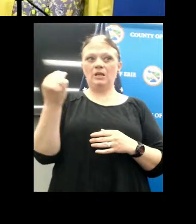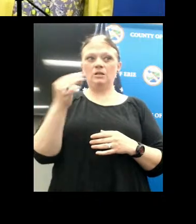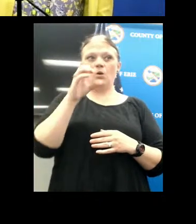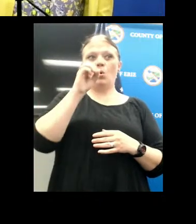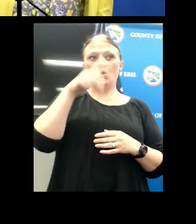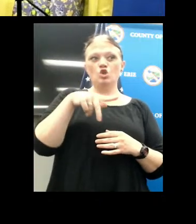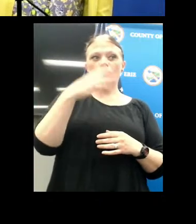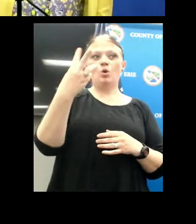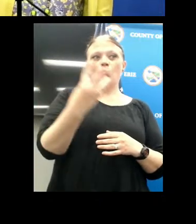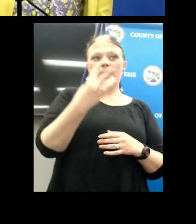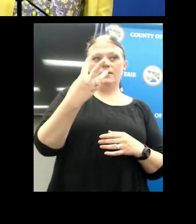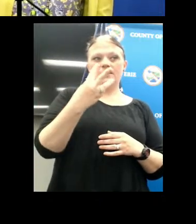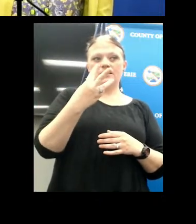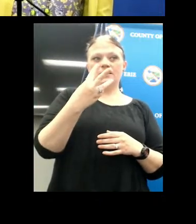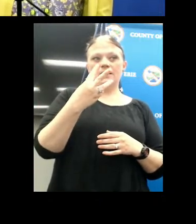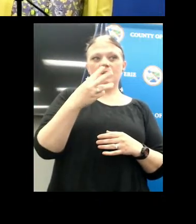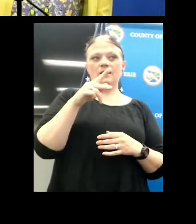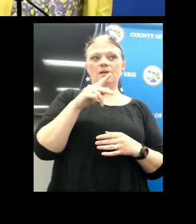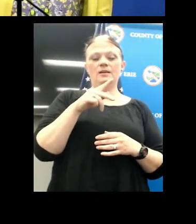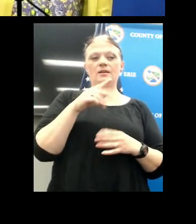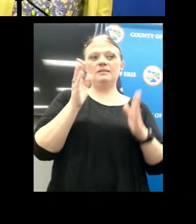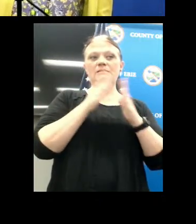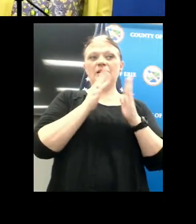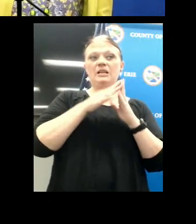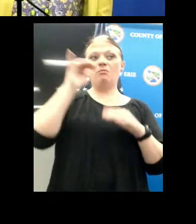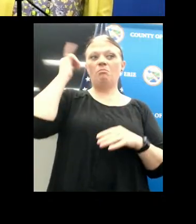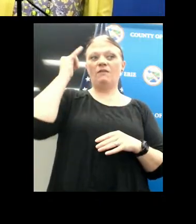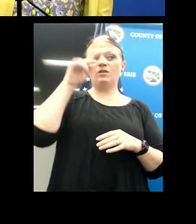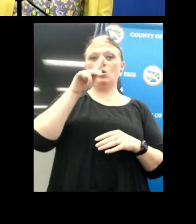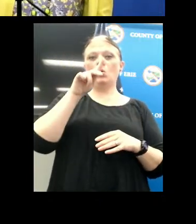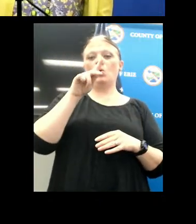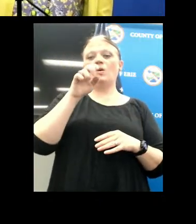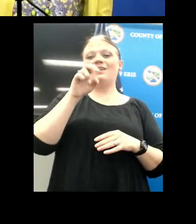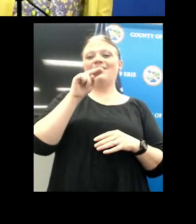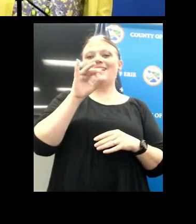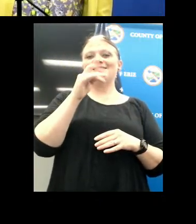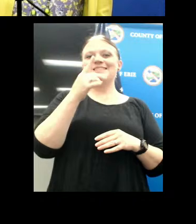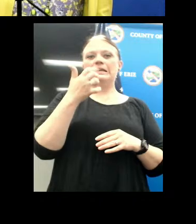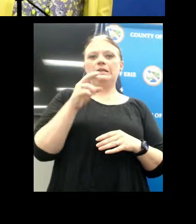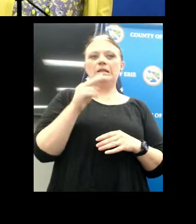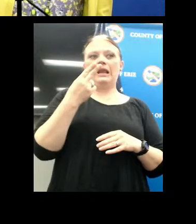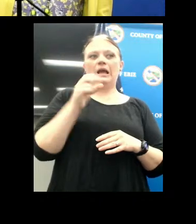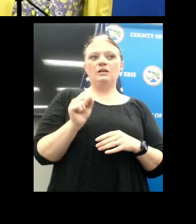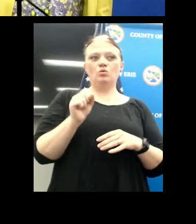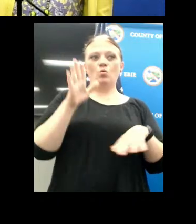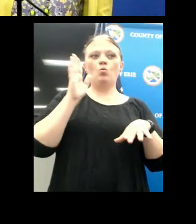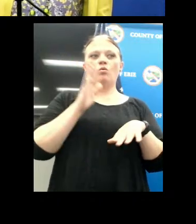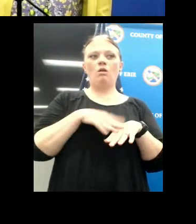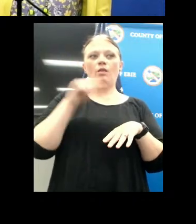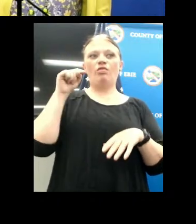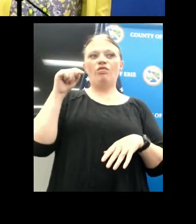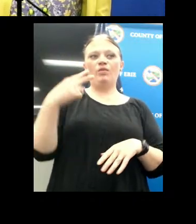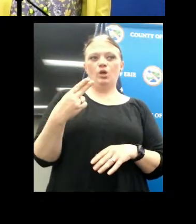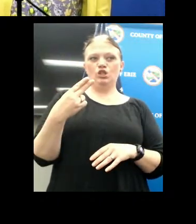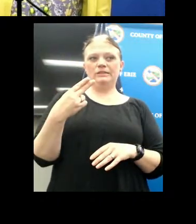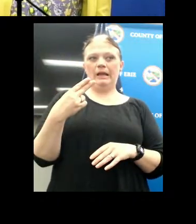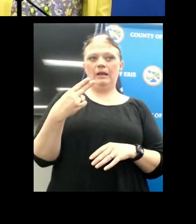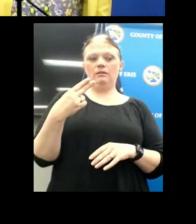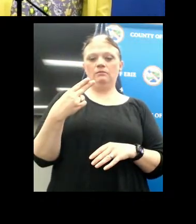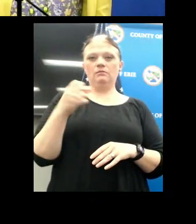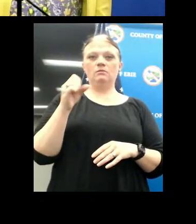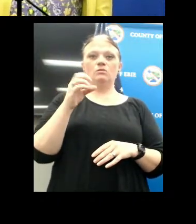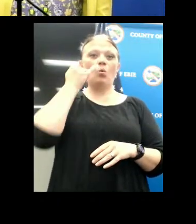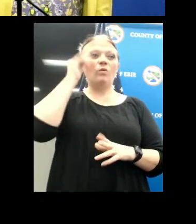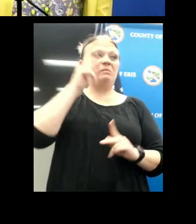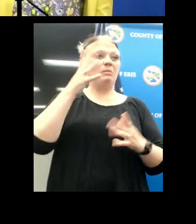Mondays, Orchard Park on Wednesdays, and then in the city of Buffalo, we're at Kensington High School on Thursdays. So if